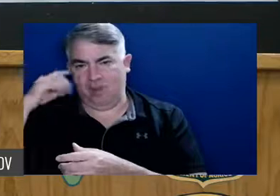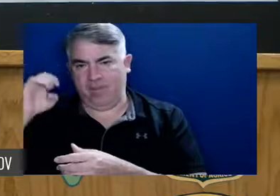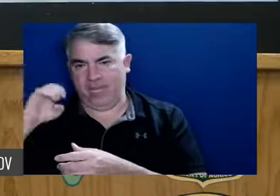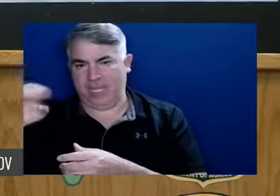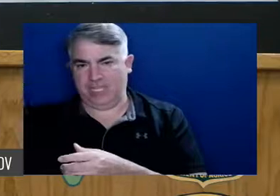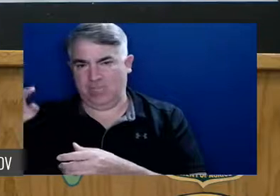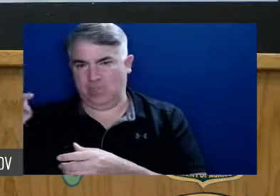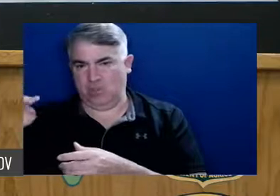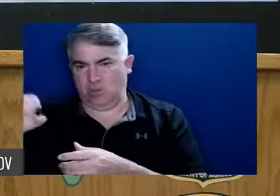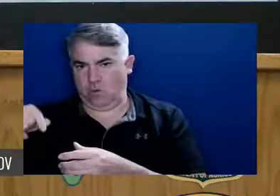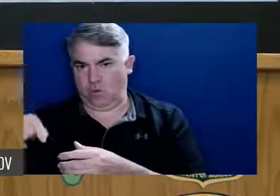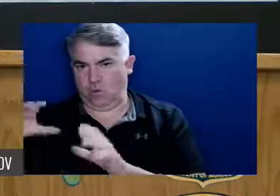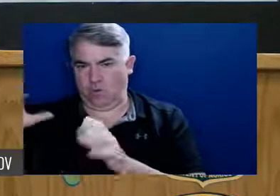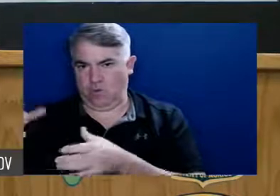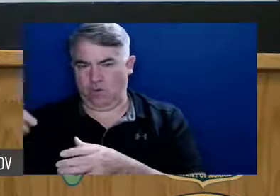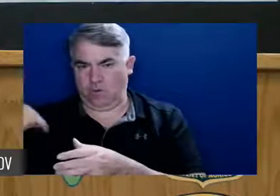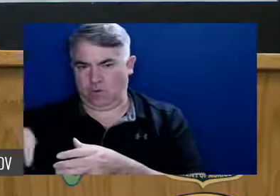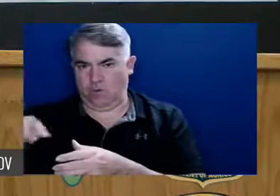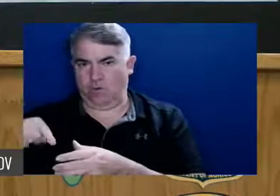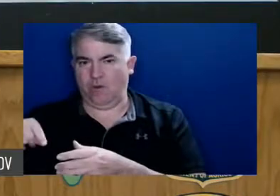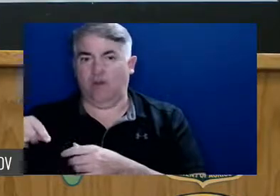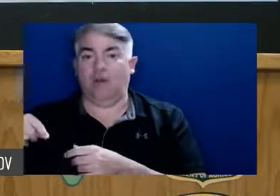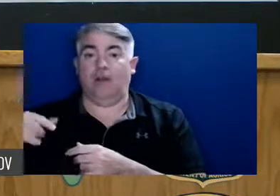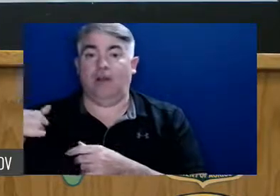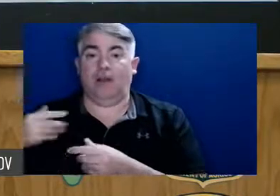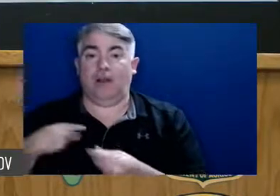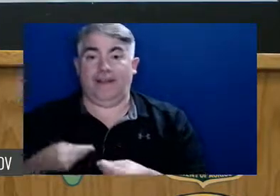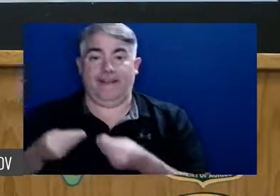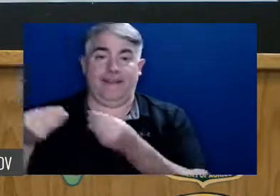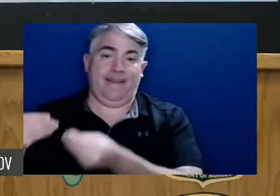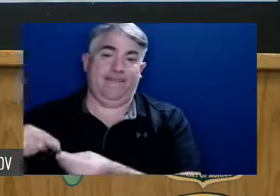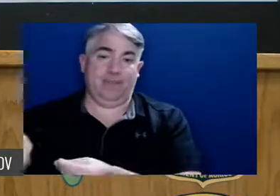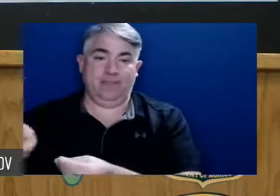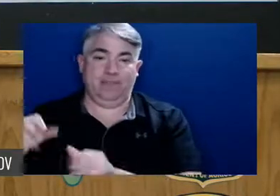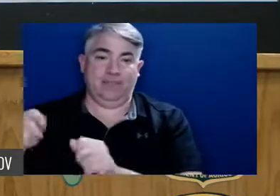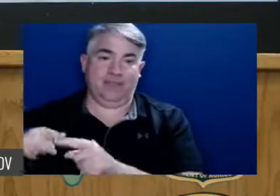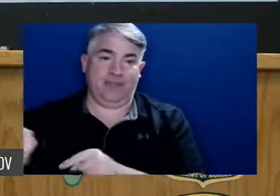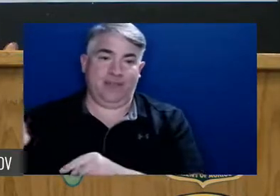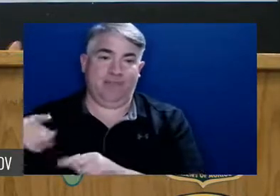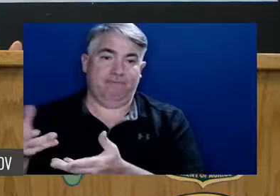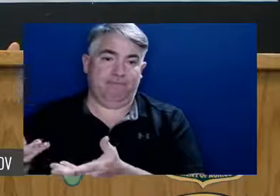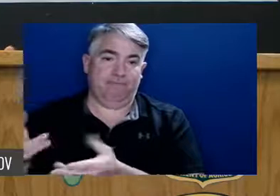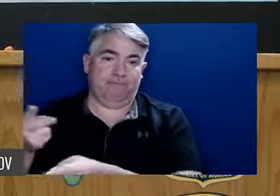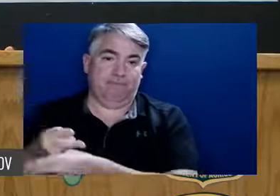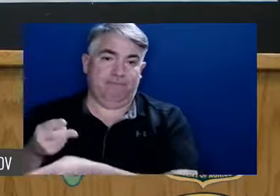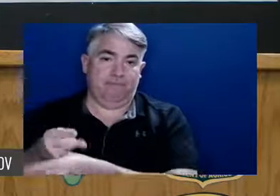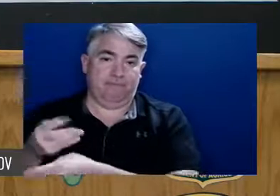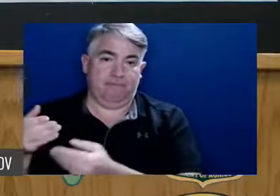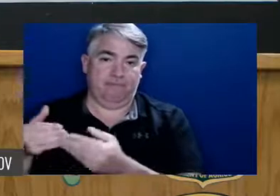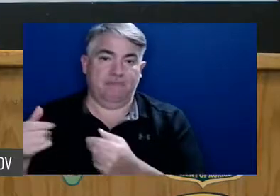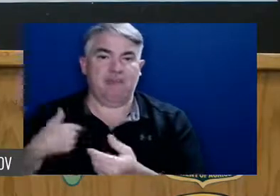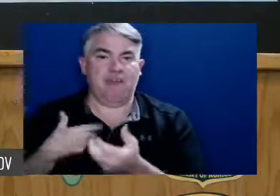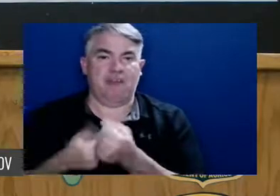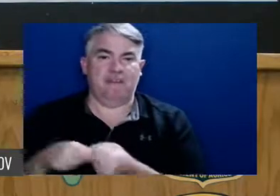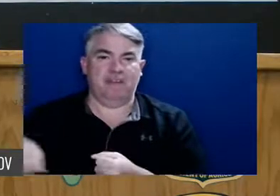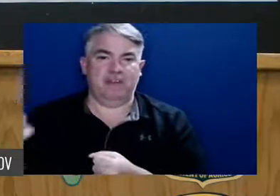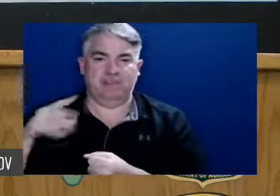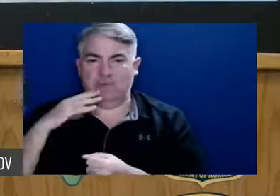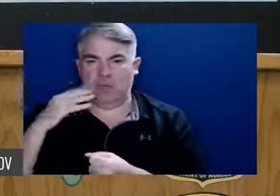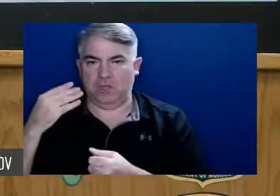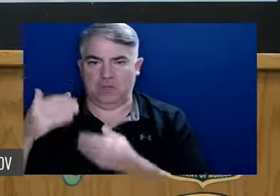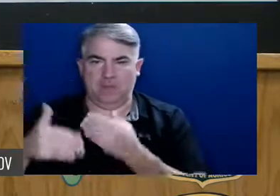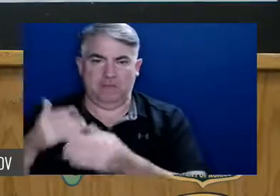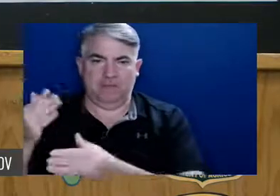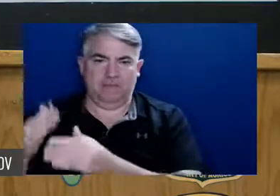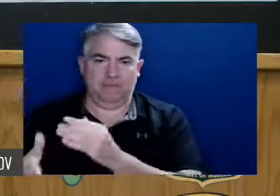we're handing this fire back to Jerry, and he'll, I'm sure, high confidence that they'll see it to the end on the east zone. Jerry, did you want to come up and say hello to